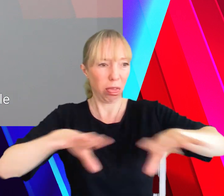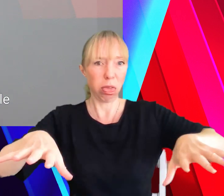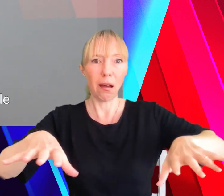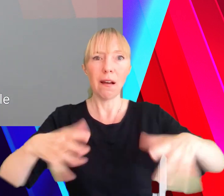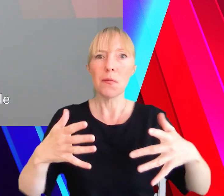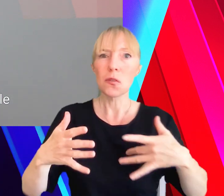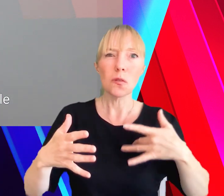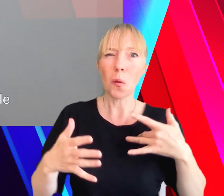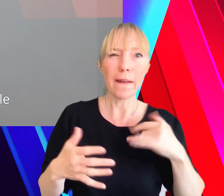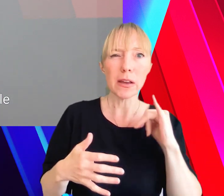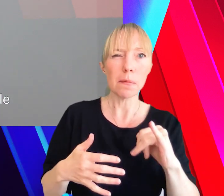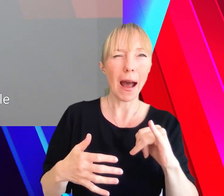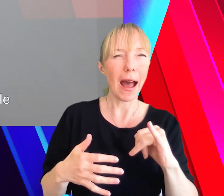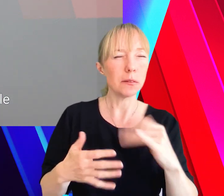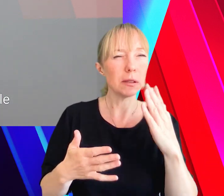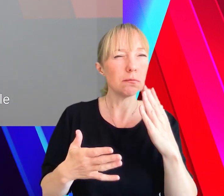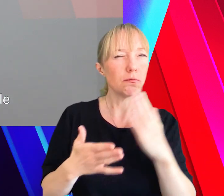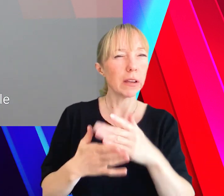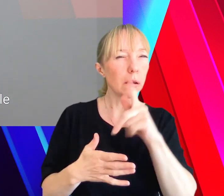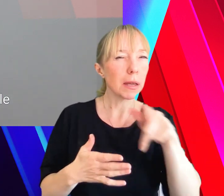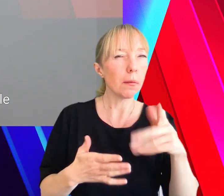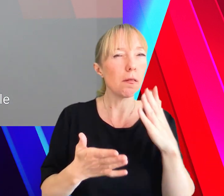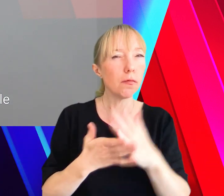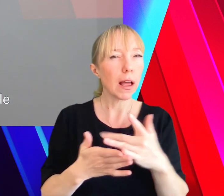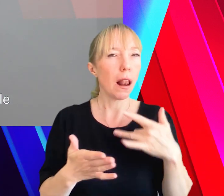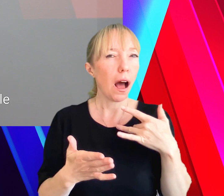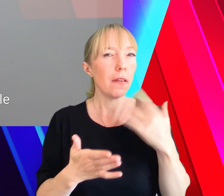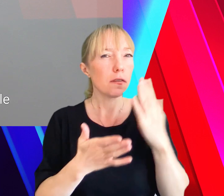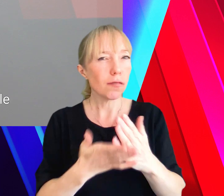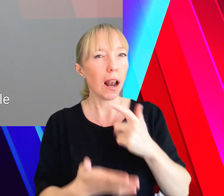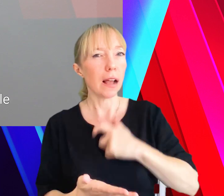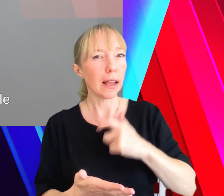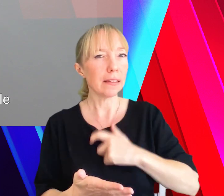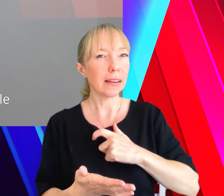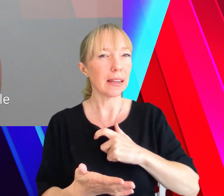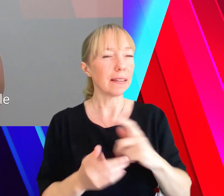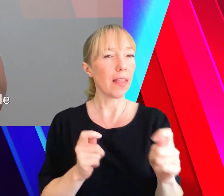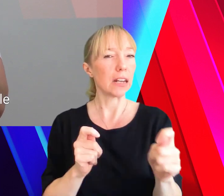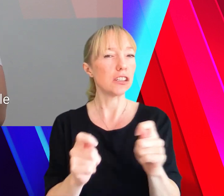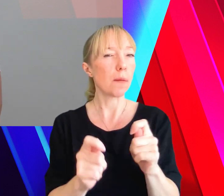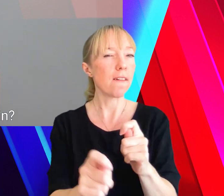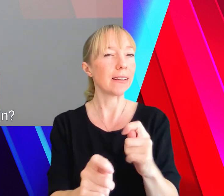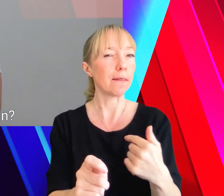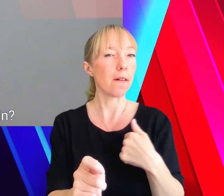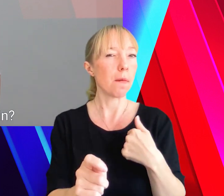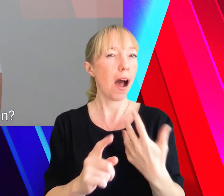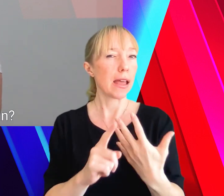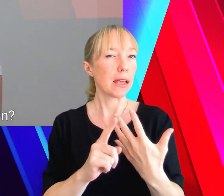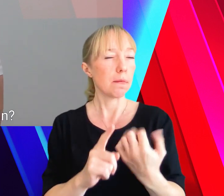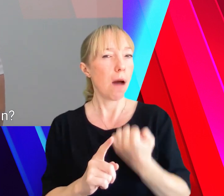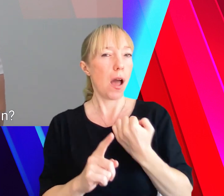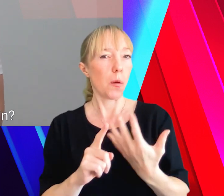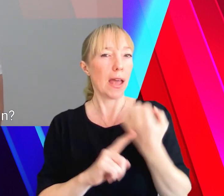do I feel bad by using these like real people with like real lives and like real identities and like subverting